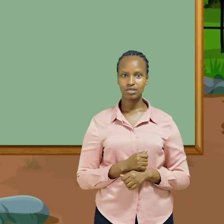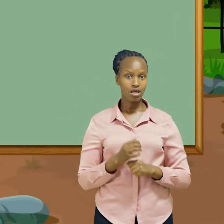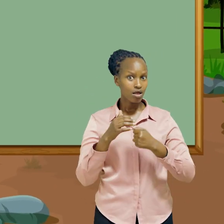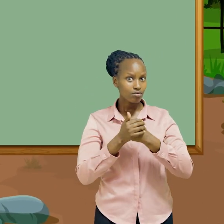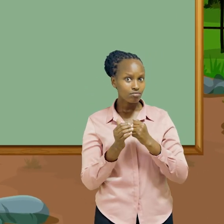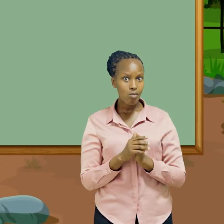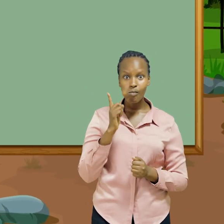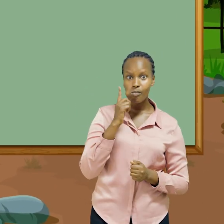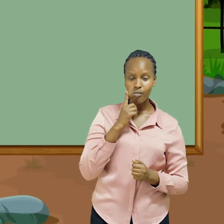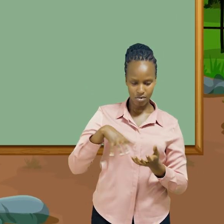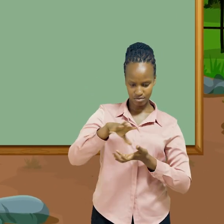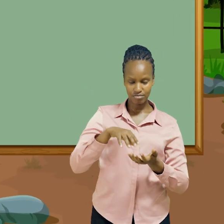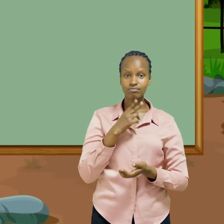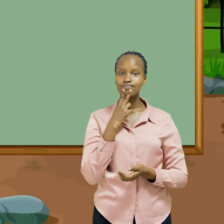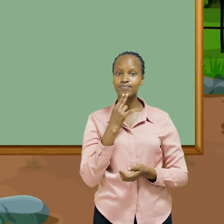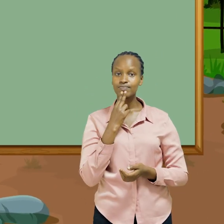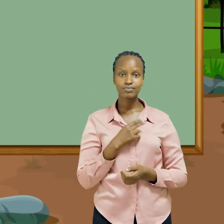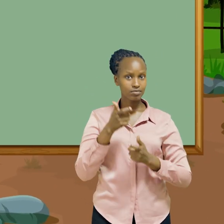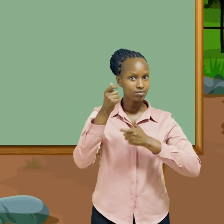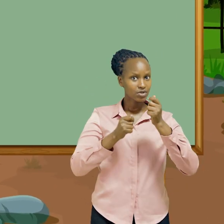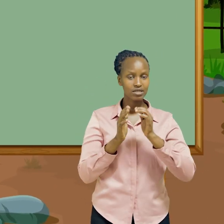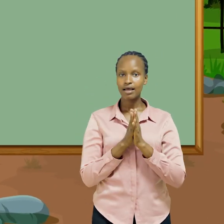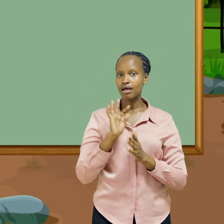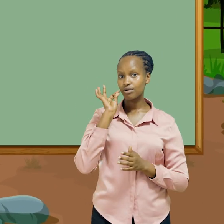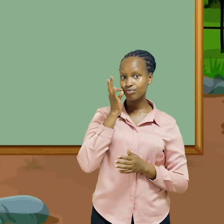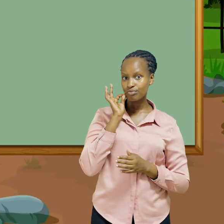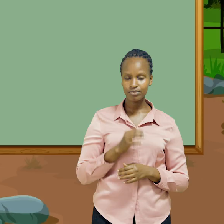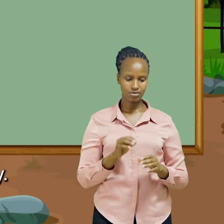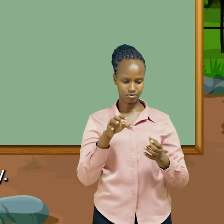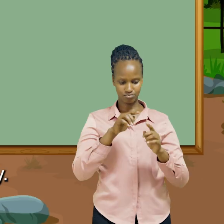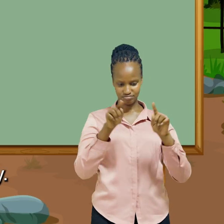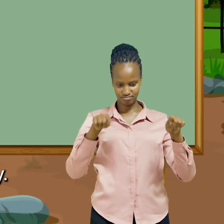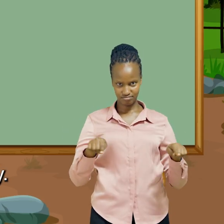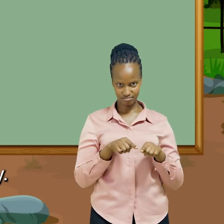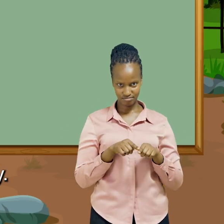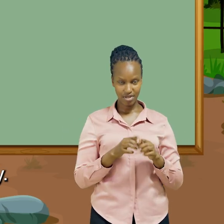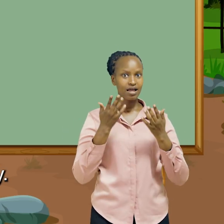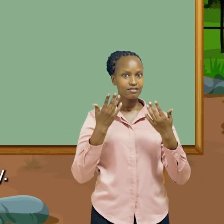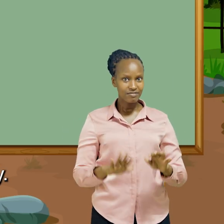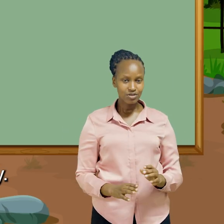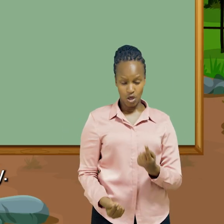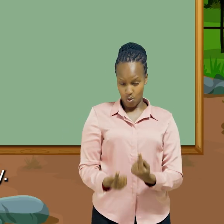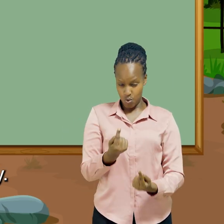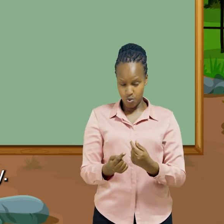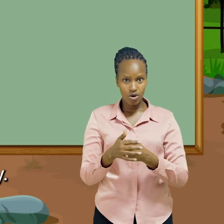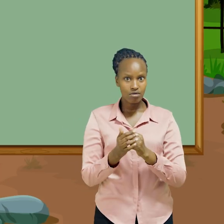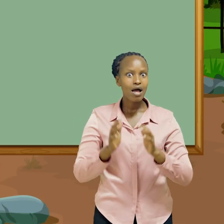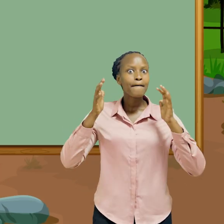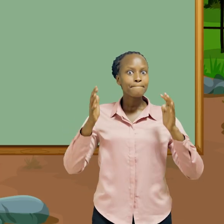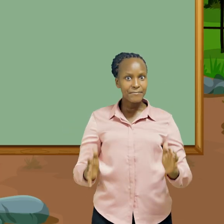To make candy, we mix sugar, milk, and fruits in a container. The mixture is heated to make a big